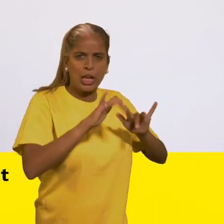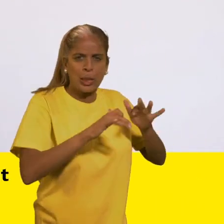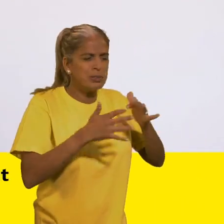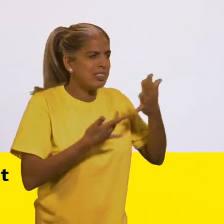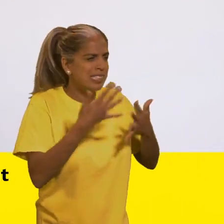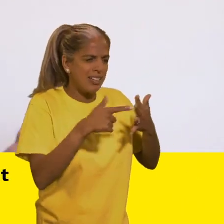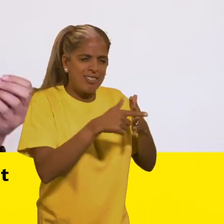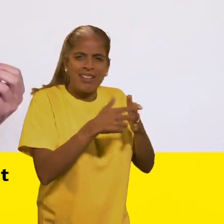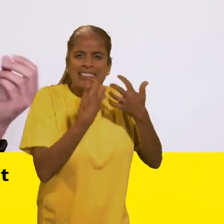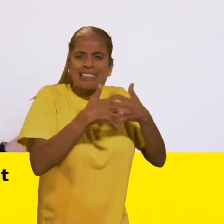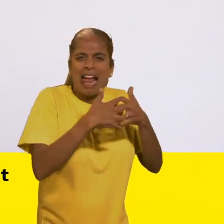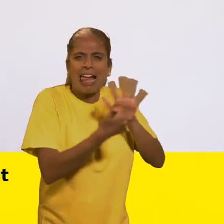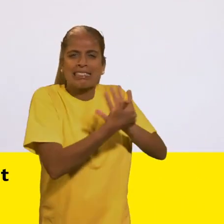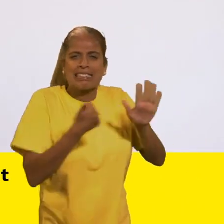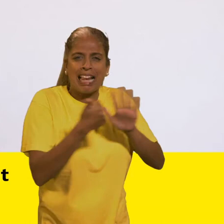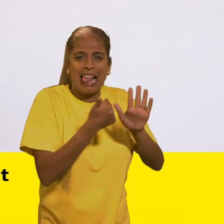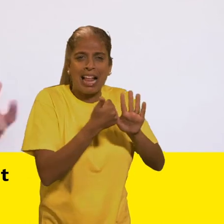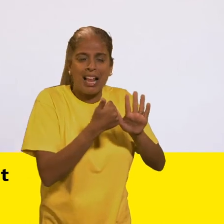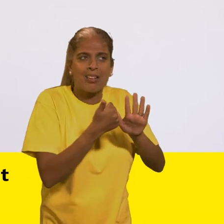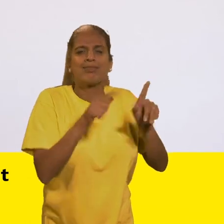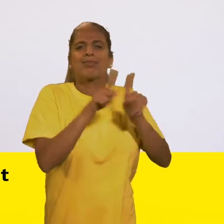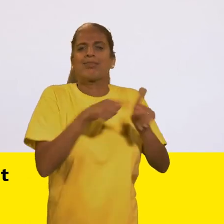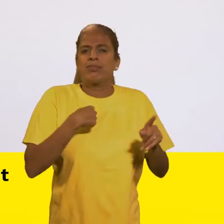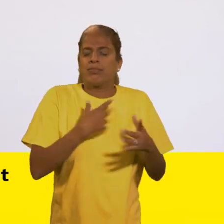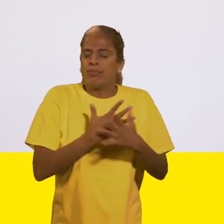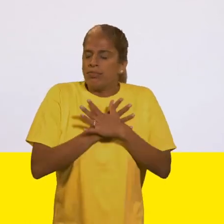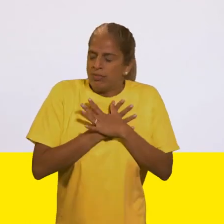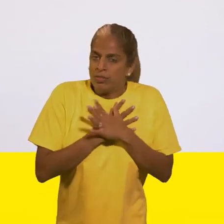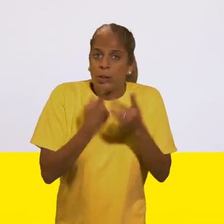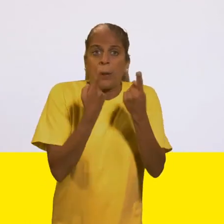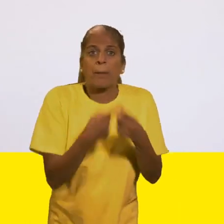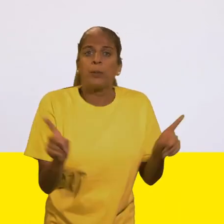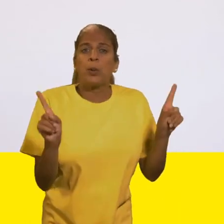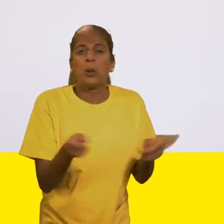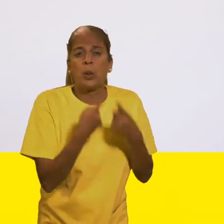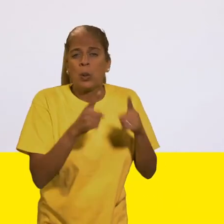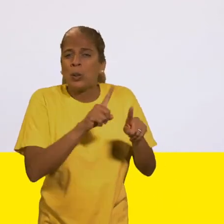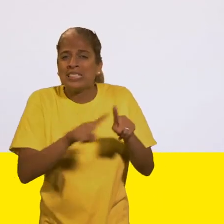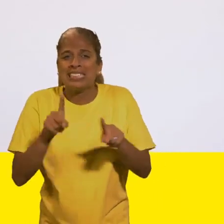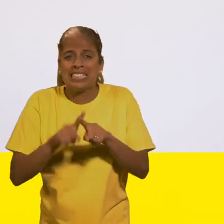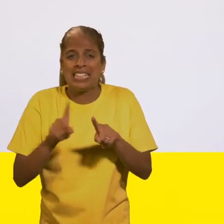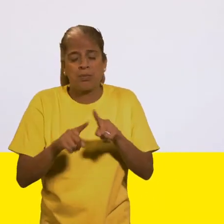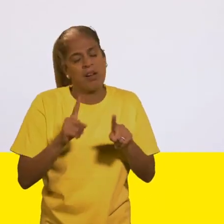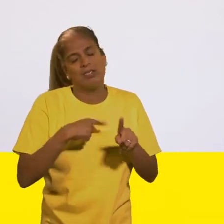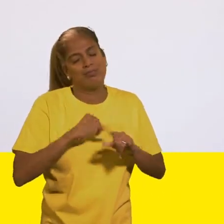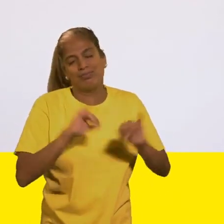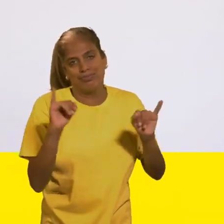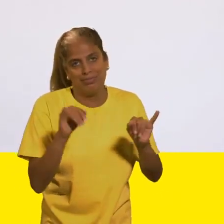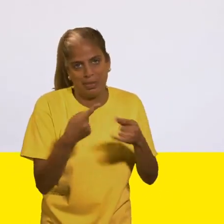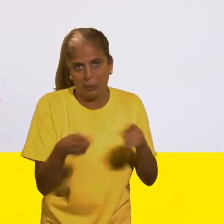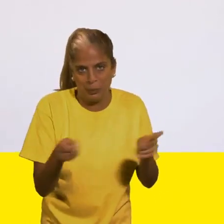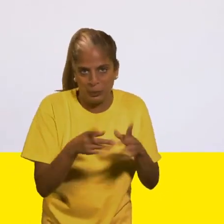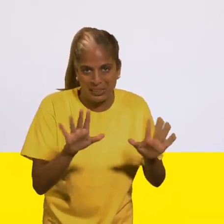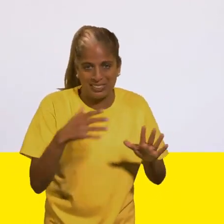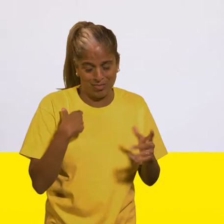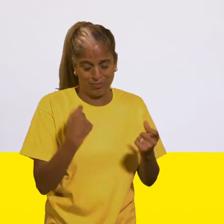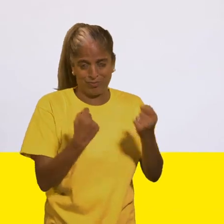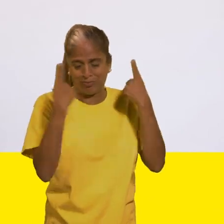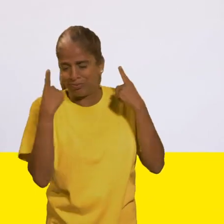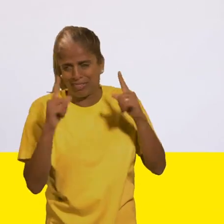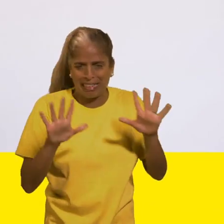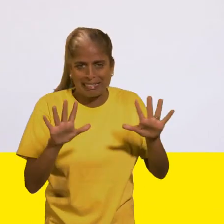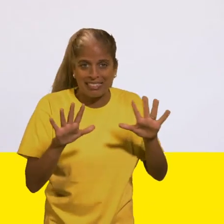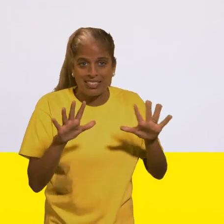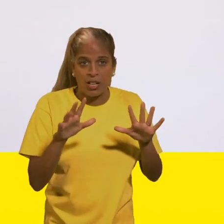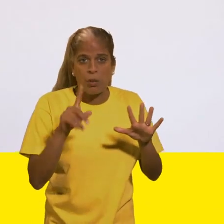really passionate about music and things like that, but I'm terrible at it. I can't understand how something's going on. I can't really hear it